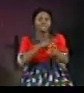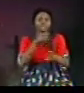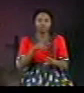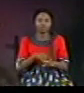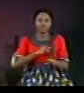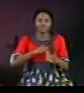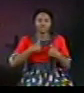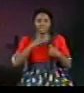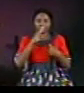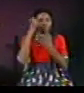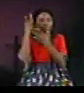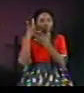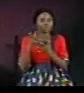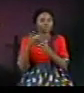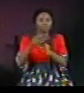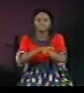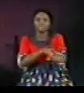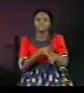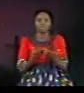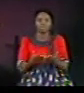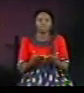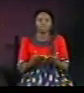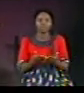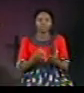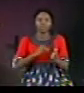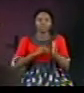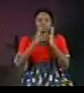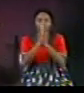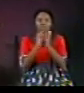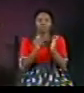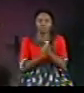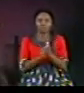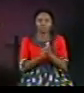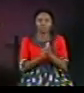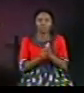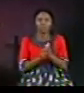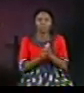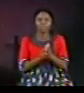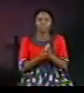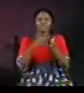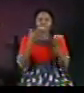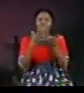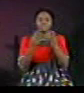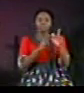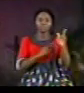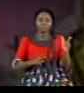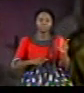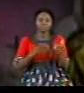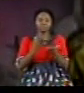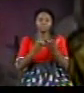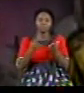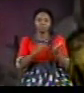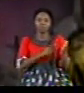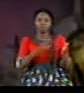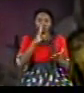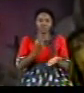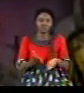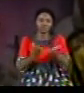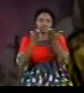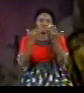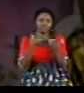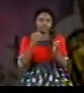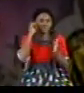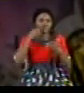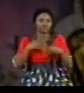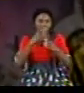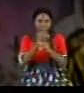to say, God, thank you. I've been offered admission, chemical engineering, photo. May the Lord be exalted in Jesus' name. Hold on.